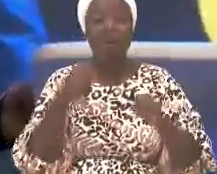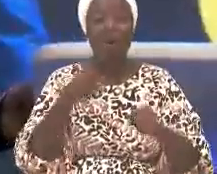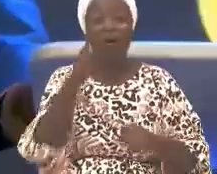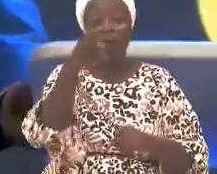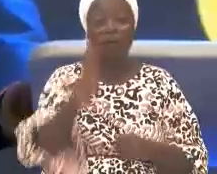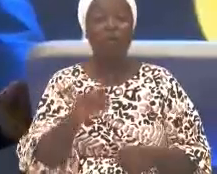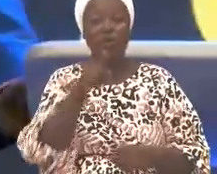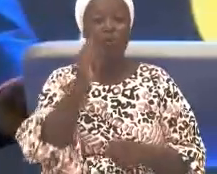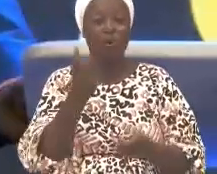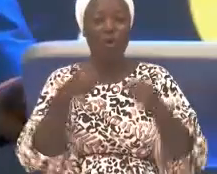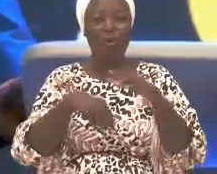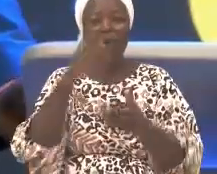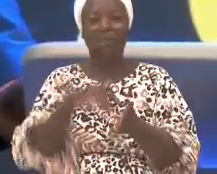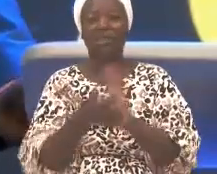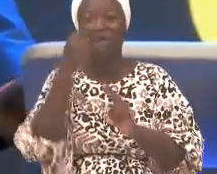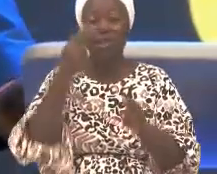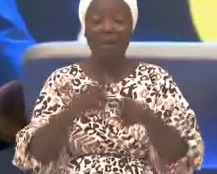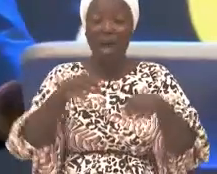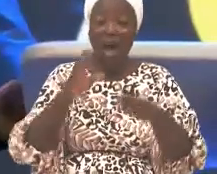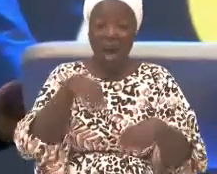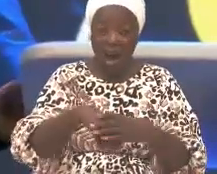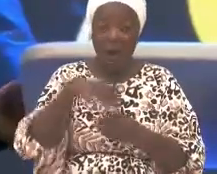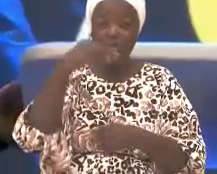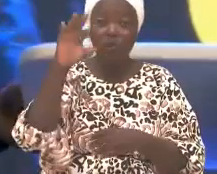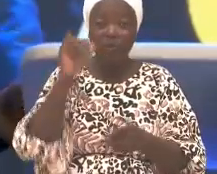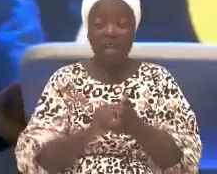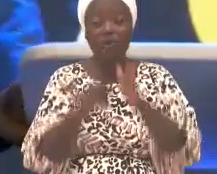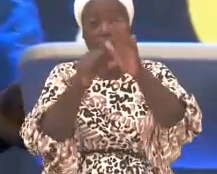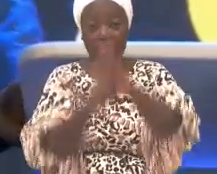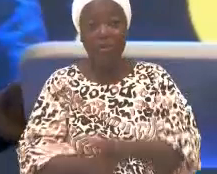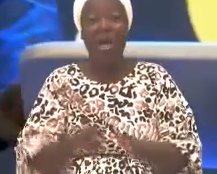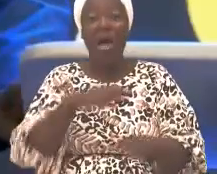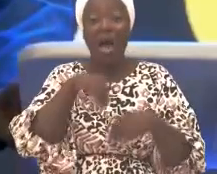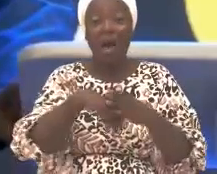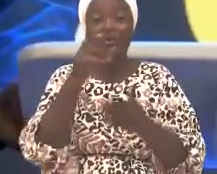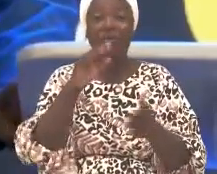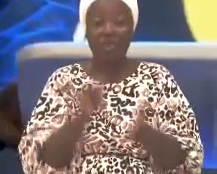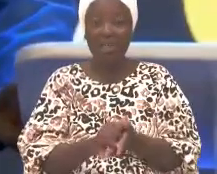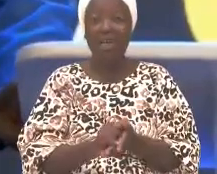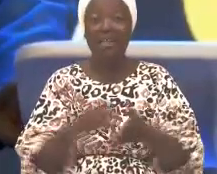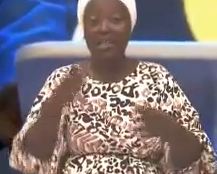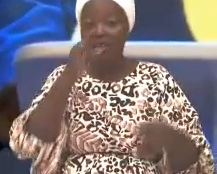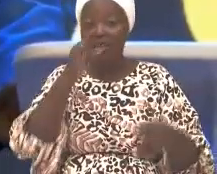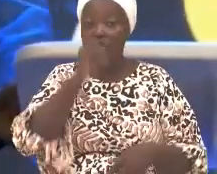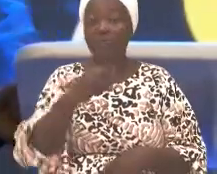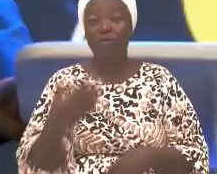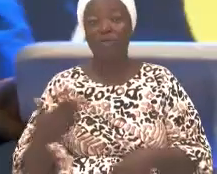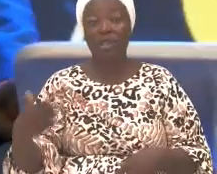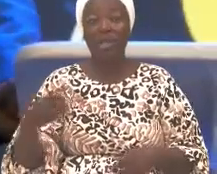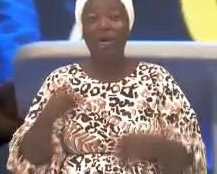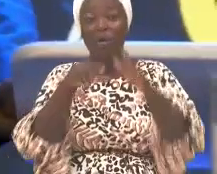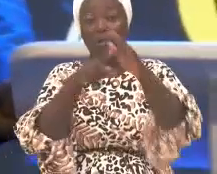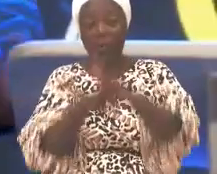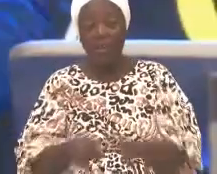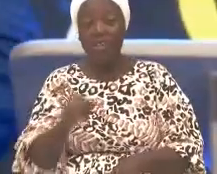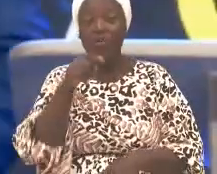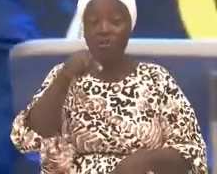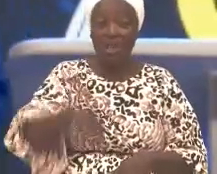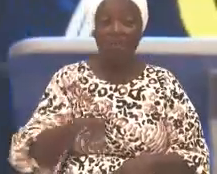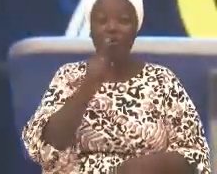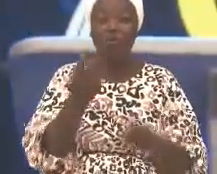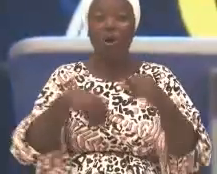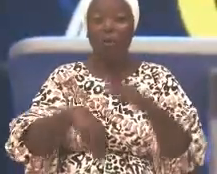will come forth. Out of that oppression, out of that evil thing pressing you down, you come